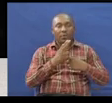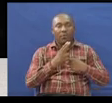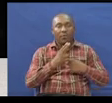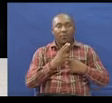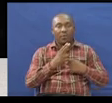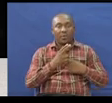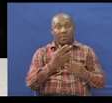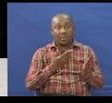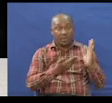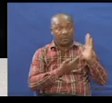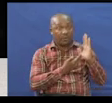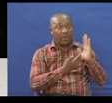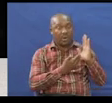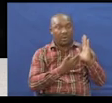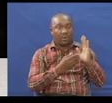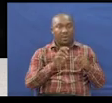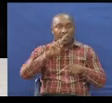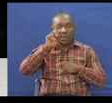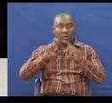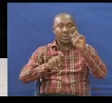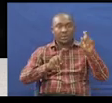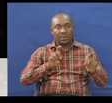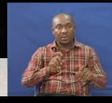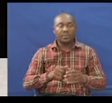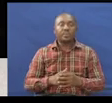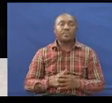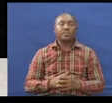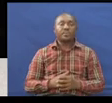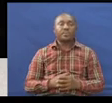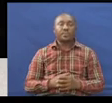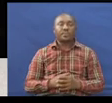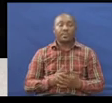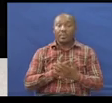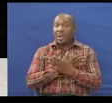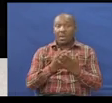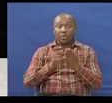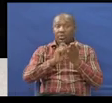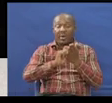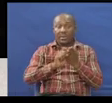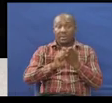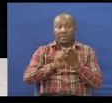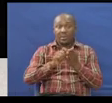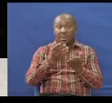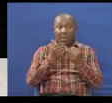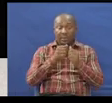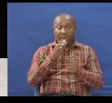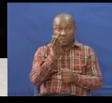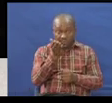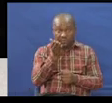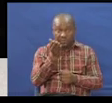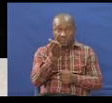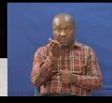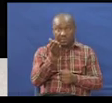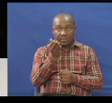Solve the following equations. Solve the following. I'm not writing the questions.